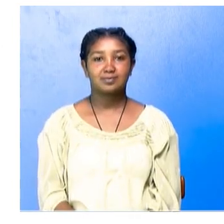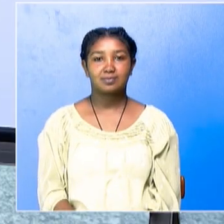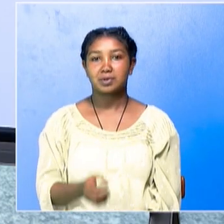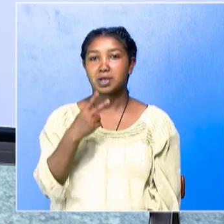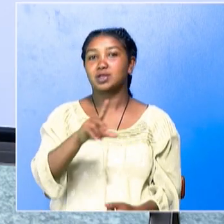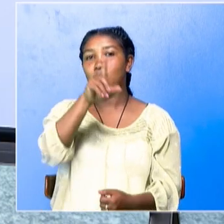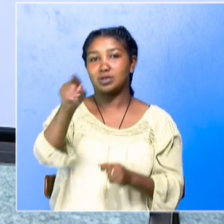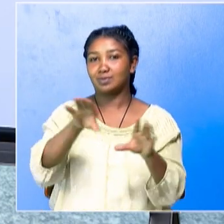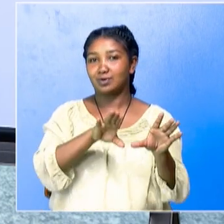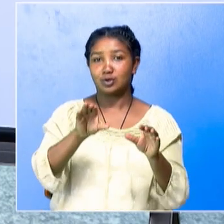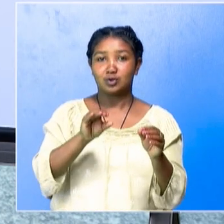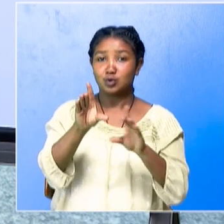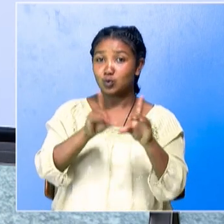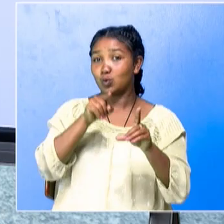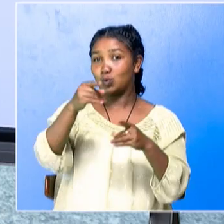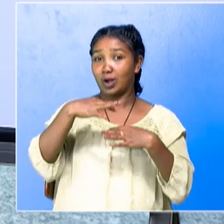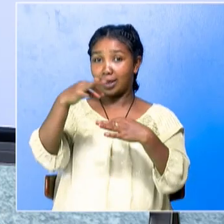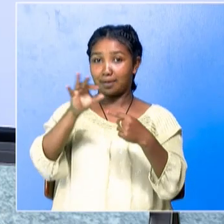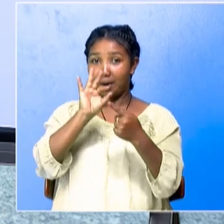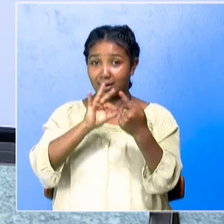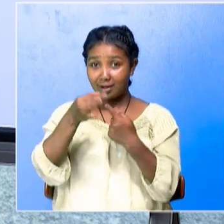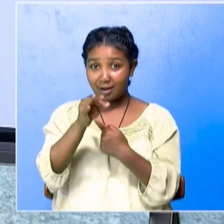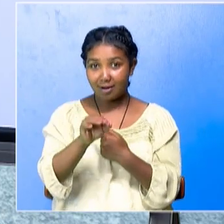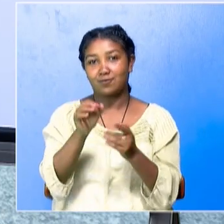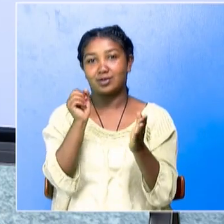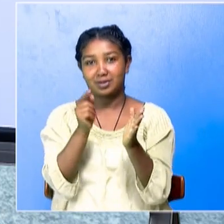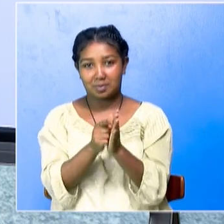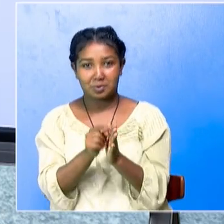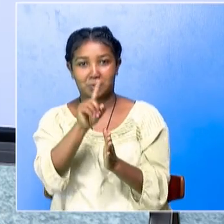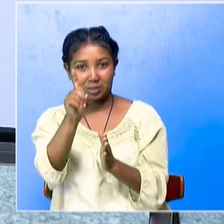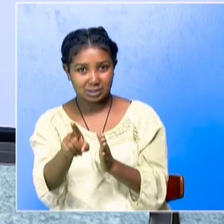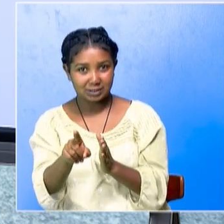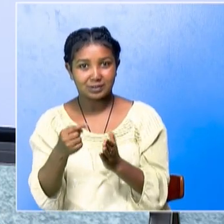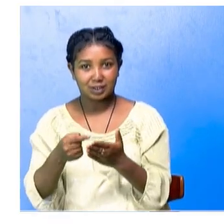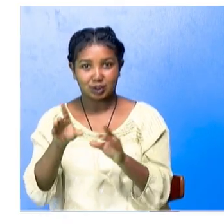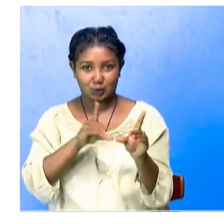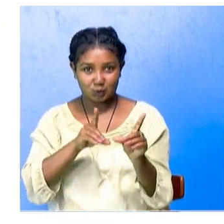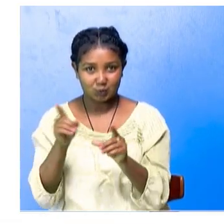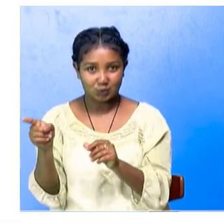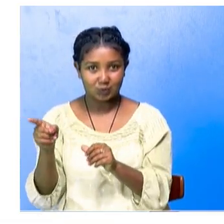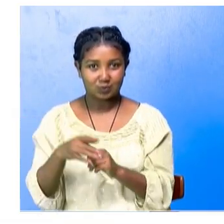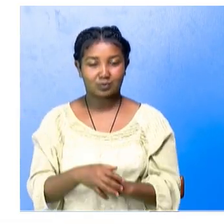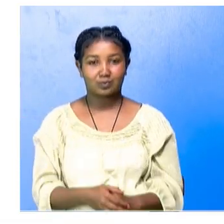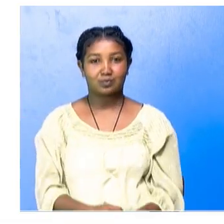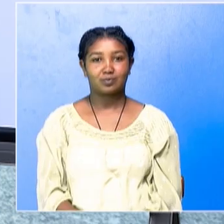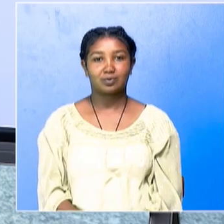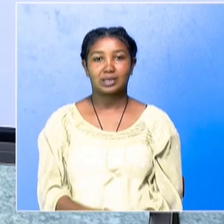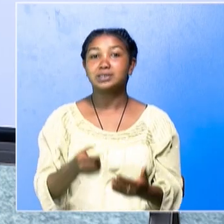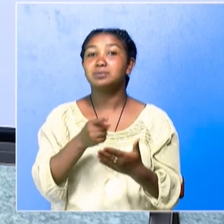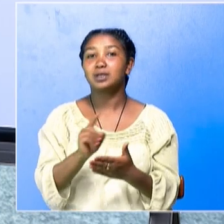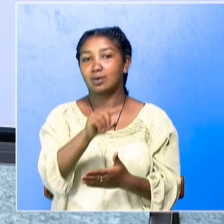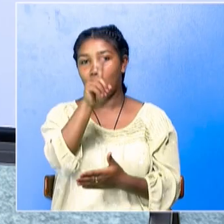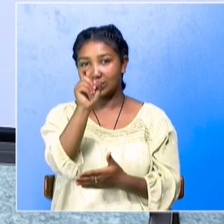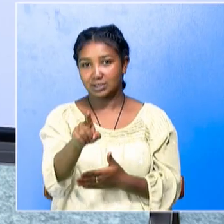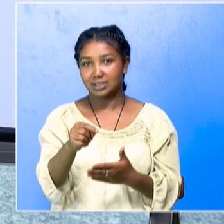Here is question, do you like banana? Here is, for example, question. Here is do. This is what?